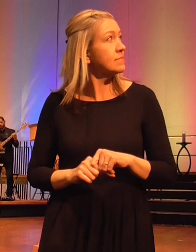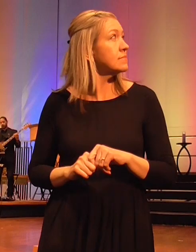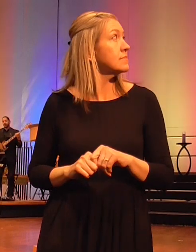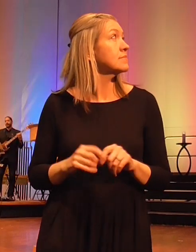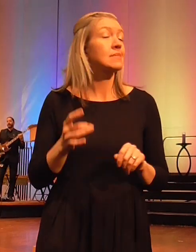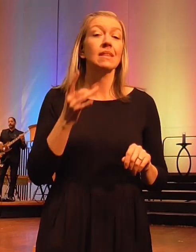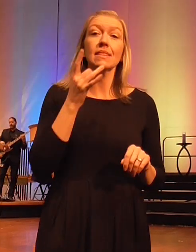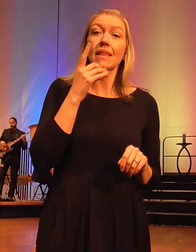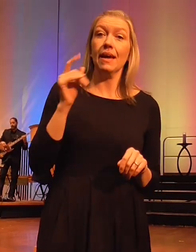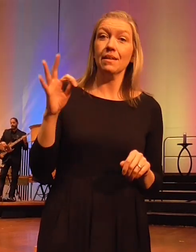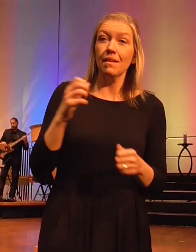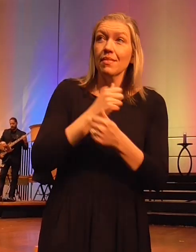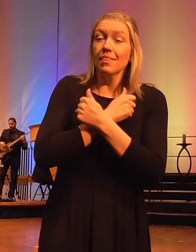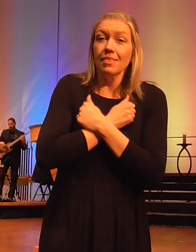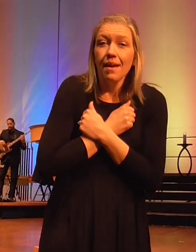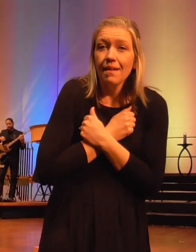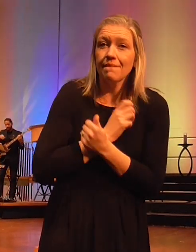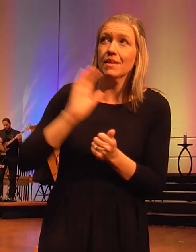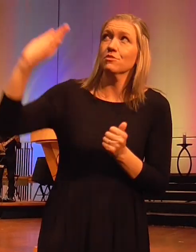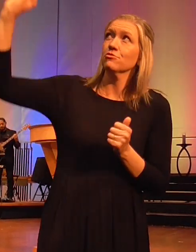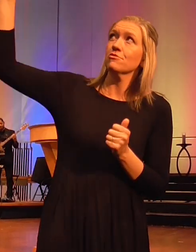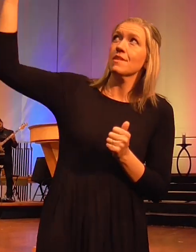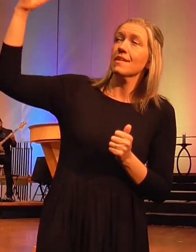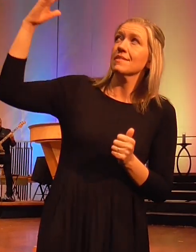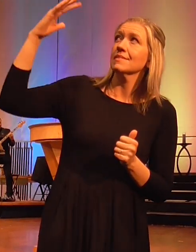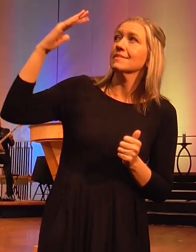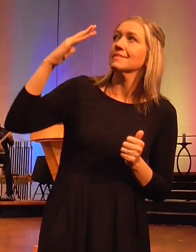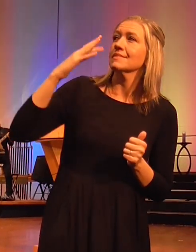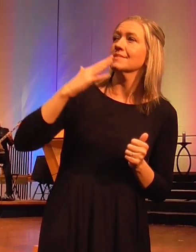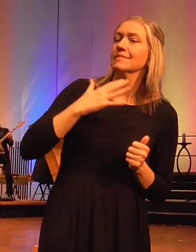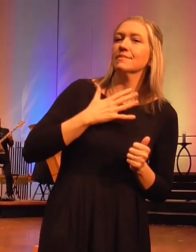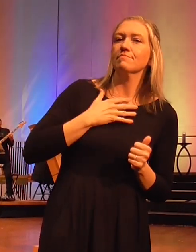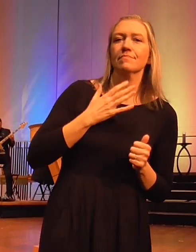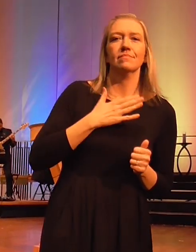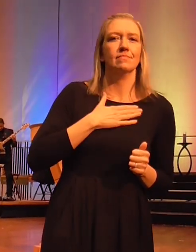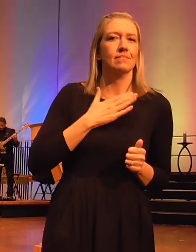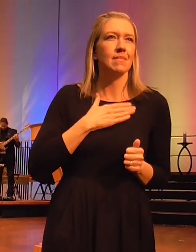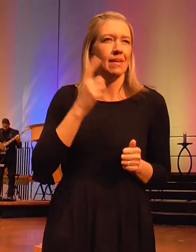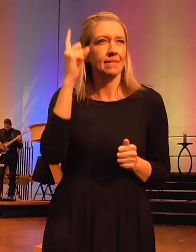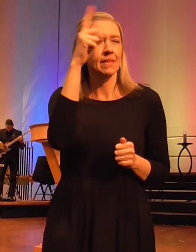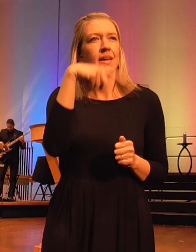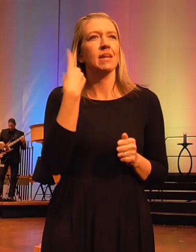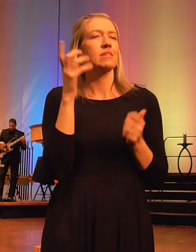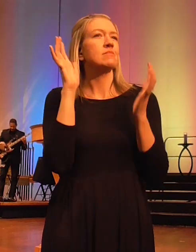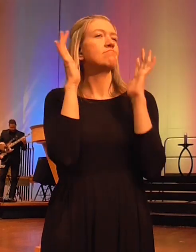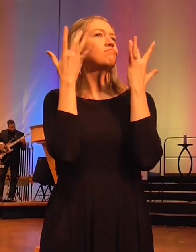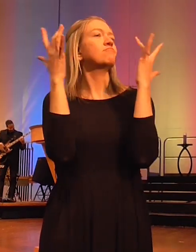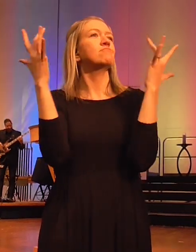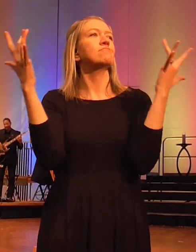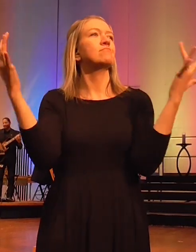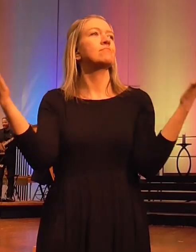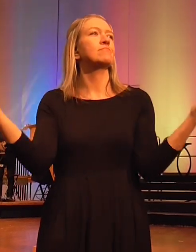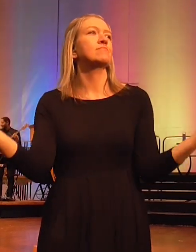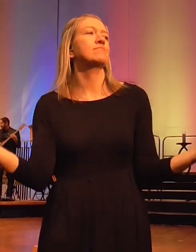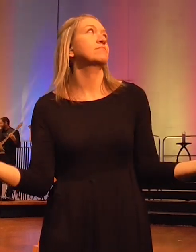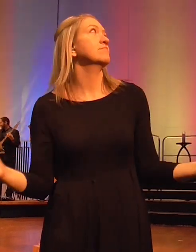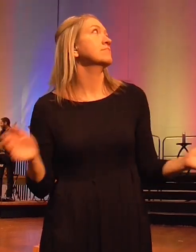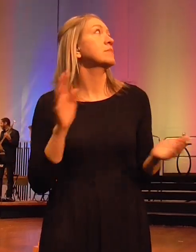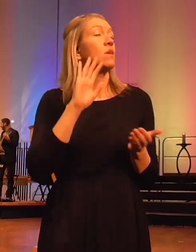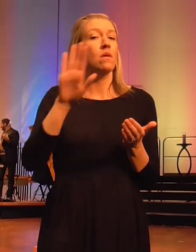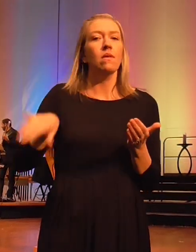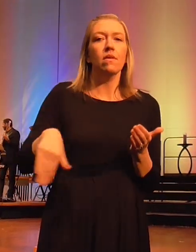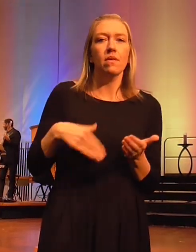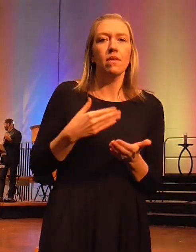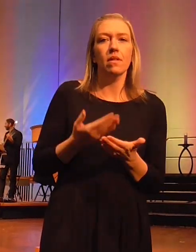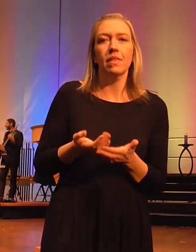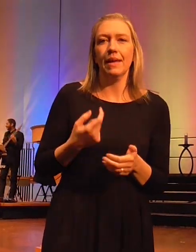The light of love and grace shines upon my face.